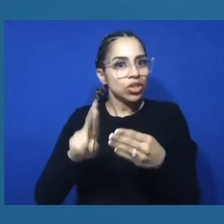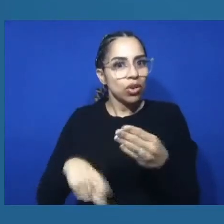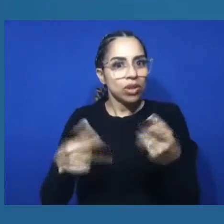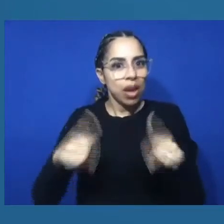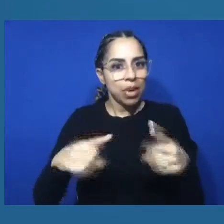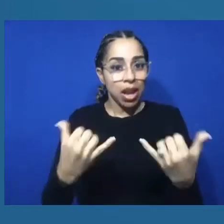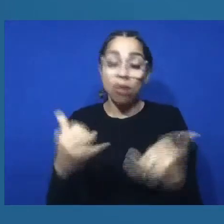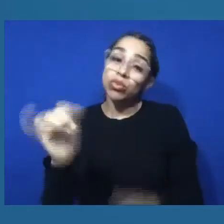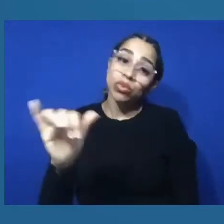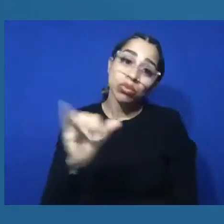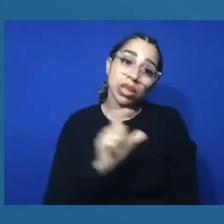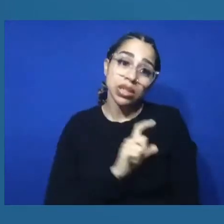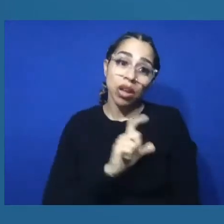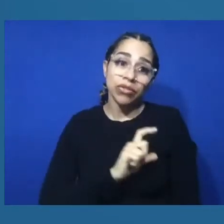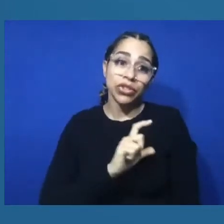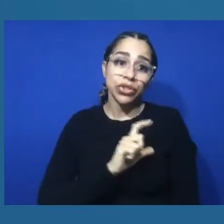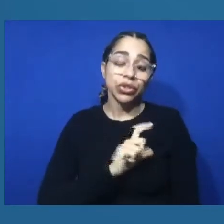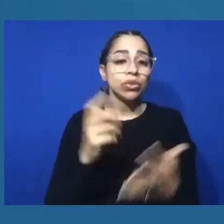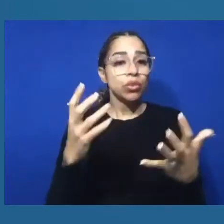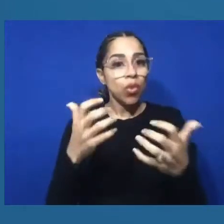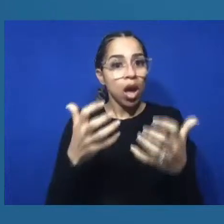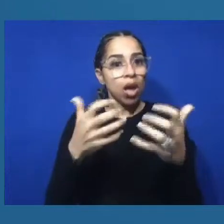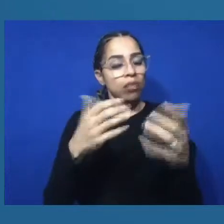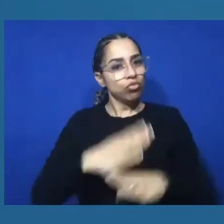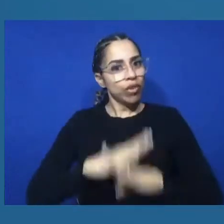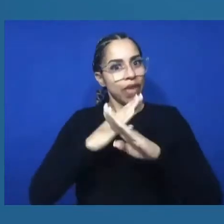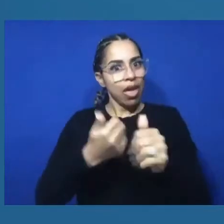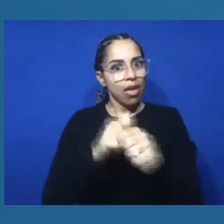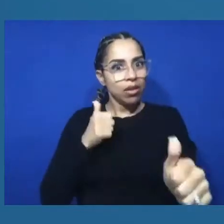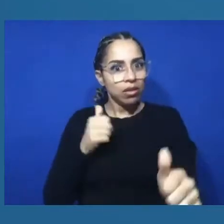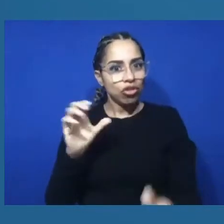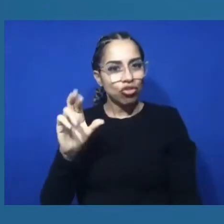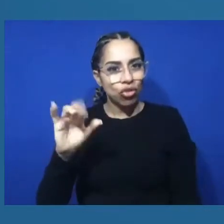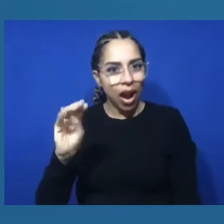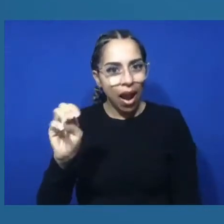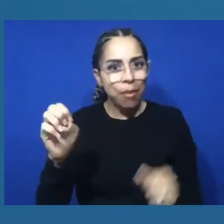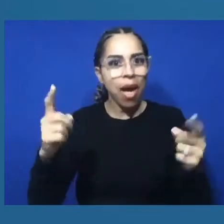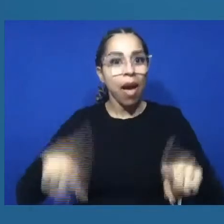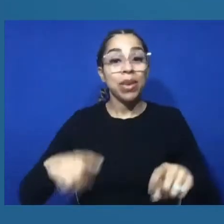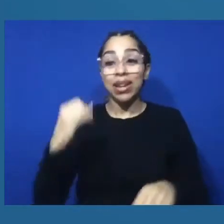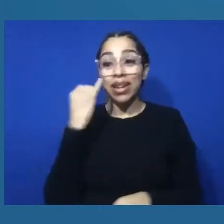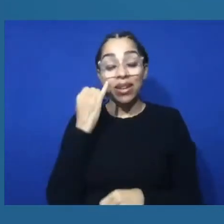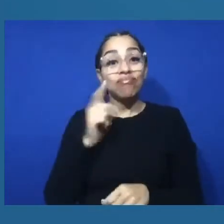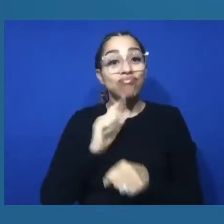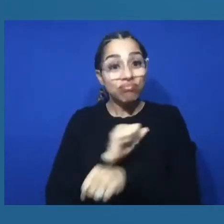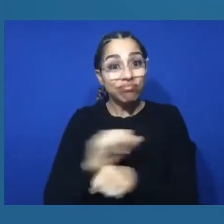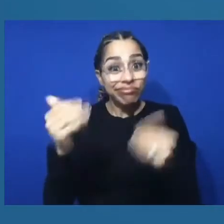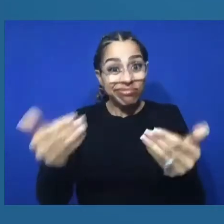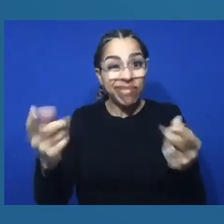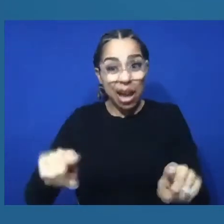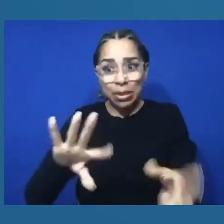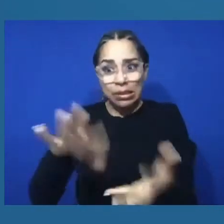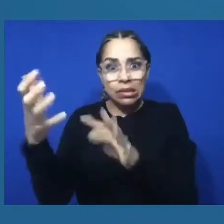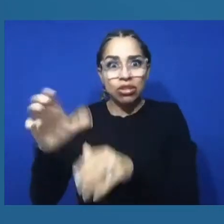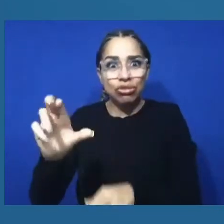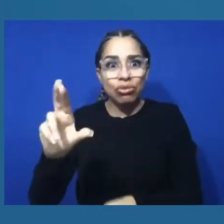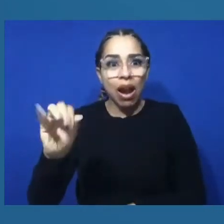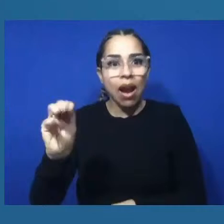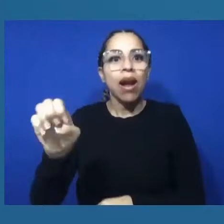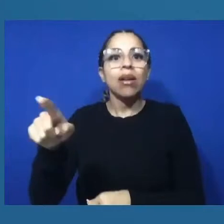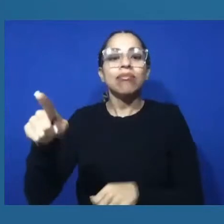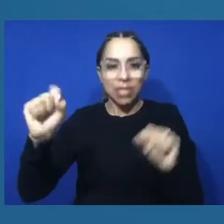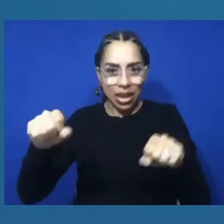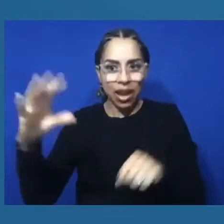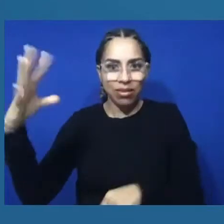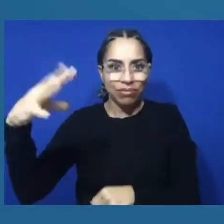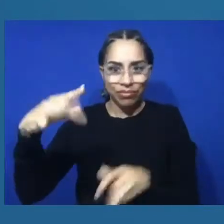officers to prevent crimes, to solve crimes, and to give a sense of security that is necessary so we end the chaos on our subways. Okay, got